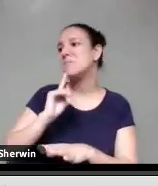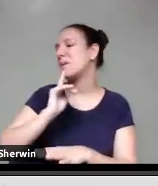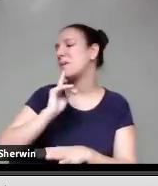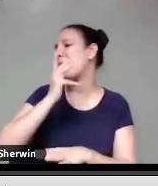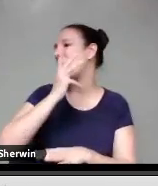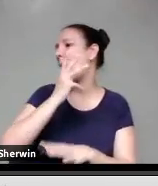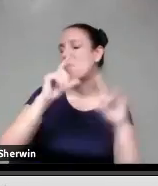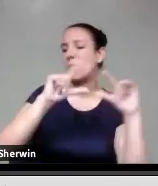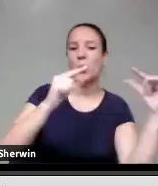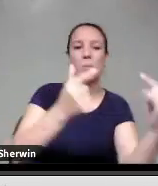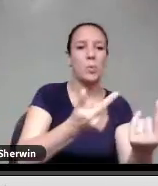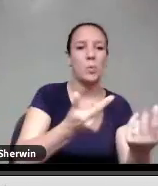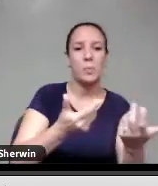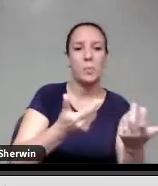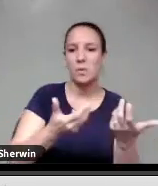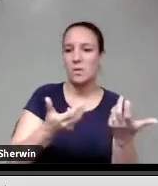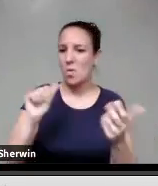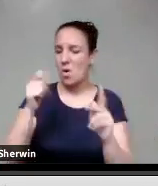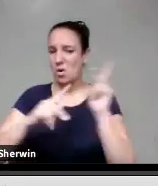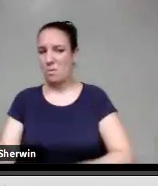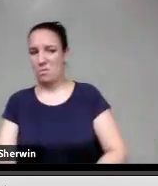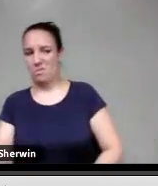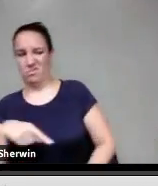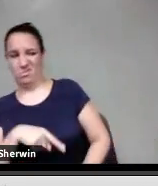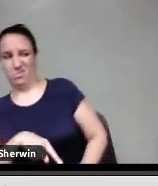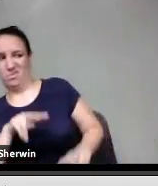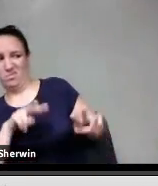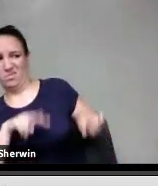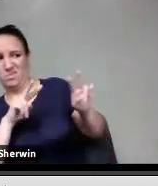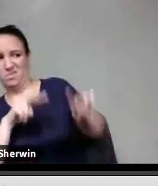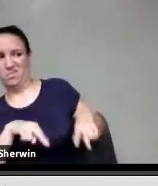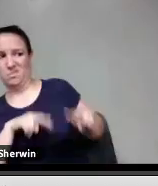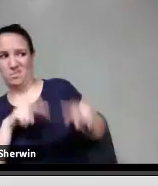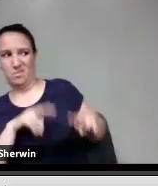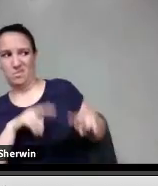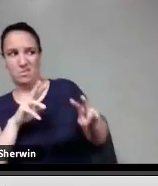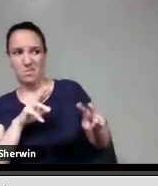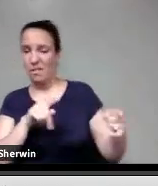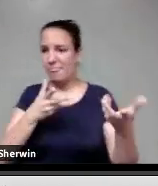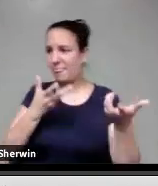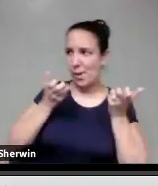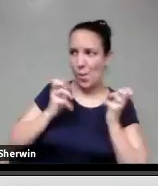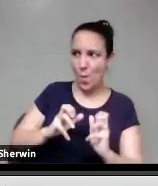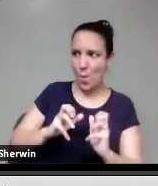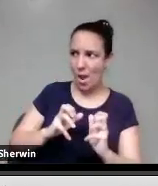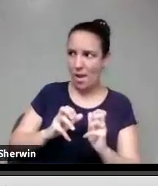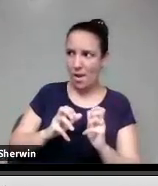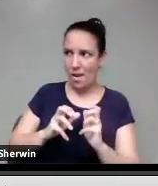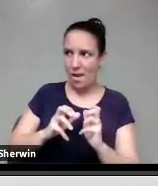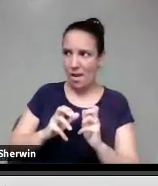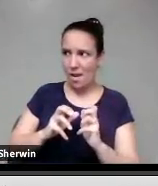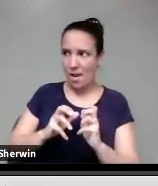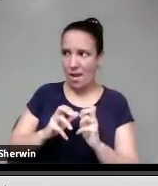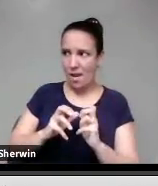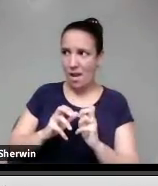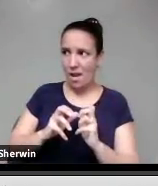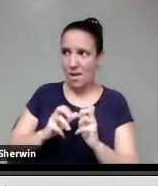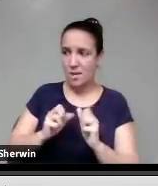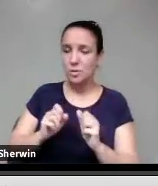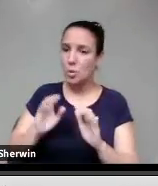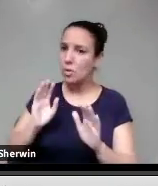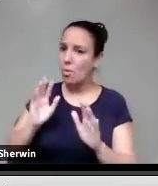just grief in their lives or making them upset about the way they feel, then libraries are the most welcoming place in